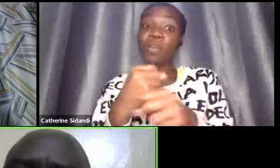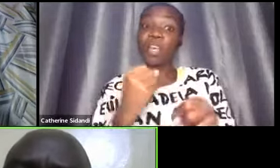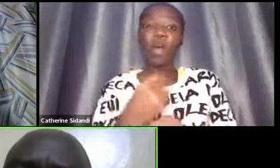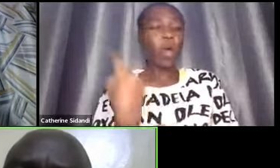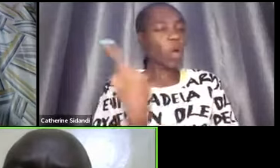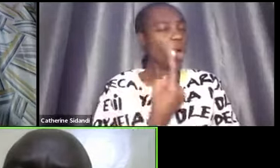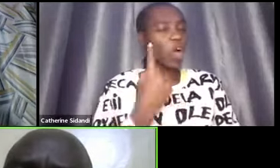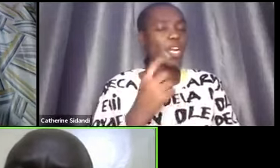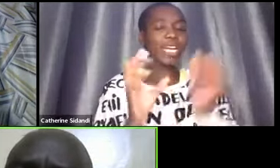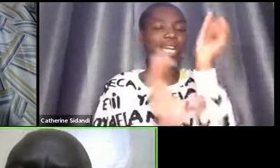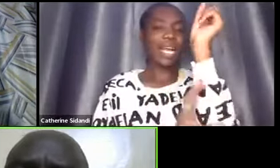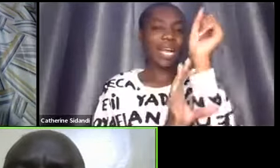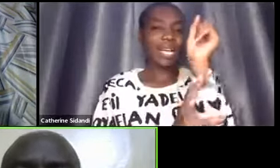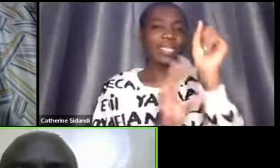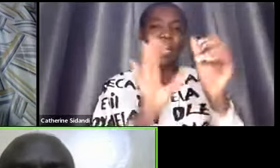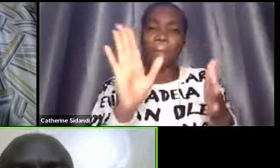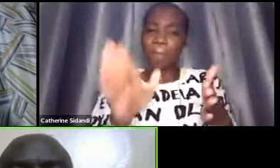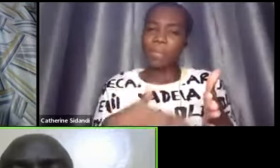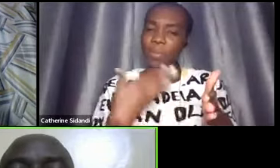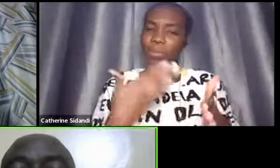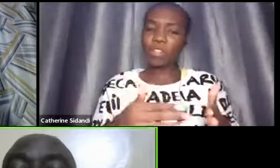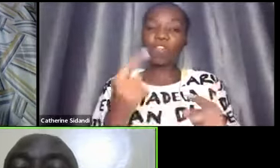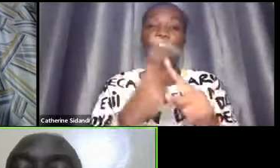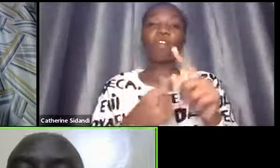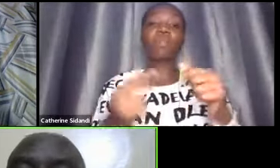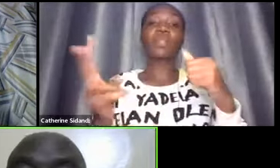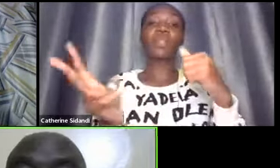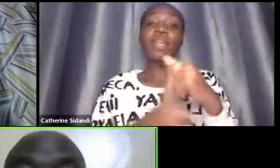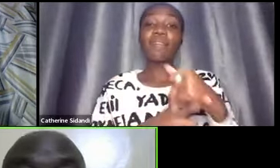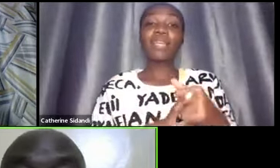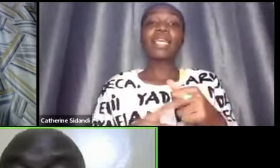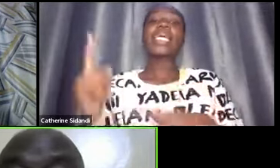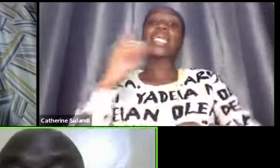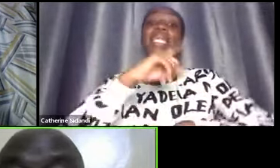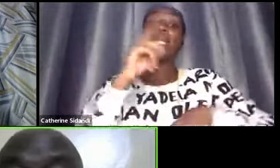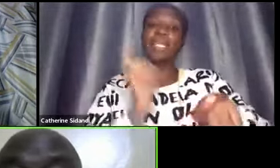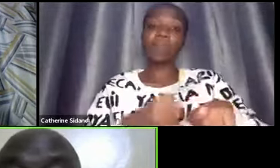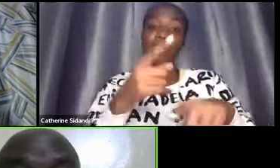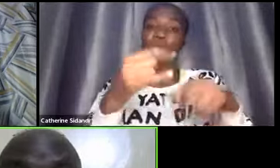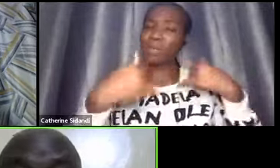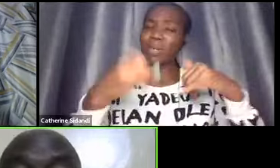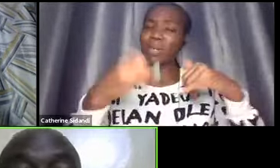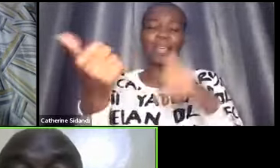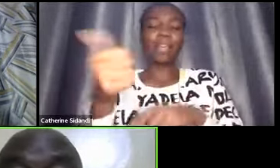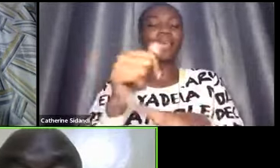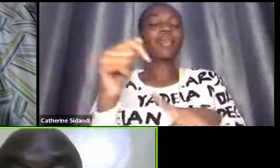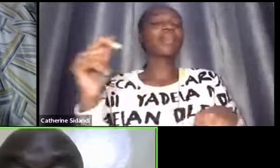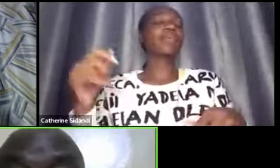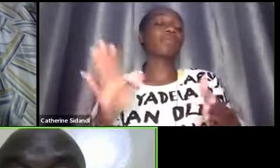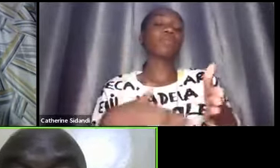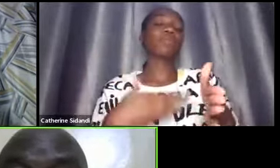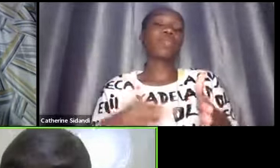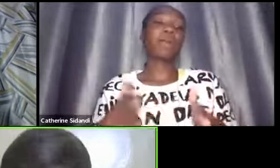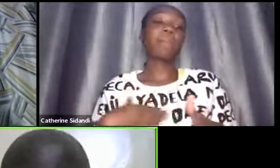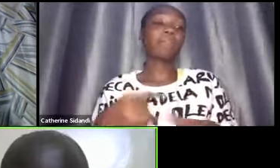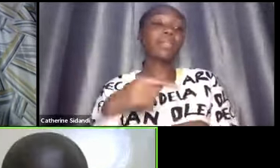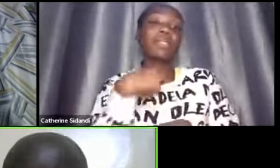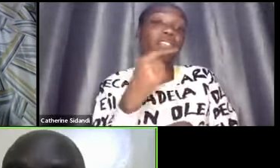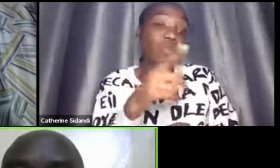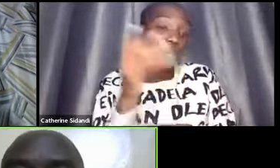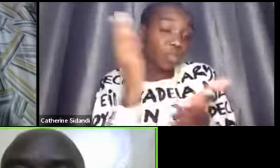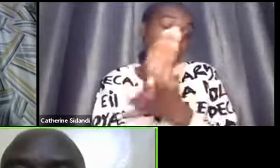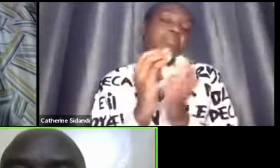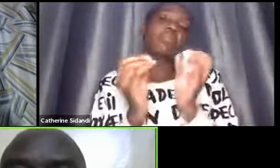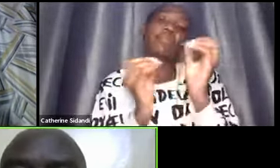music from 7 p.m. onwards? During the day, you can play all kinds of music that you want. I'm not saying you stop playing your music, but I'm saying